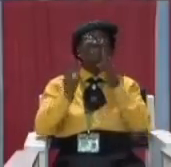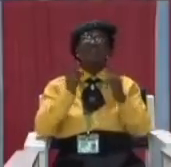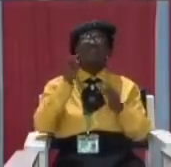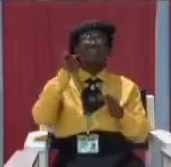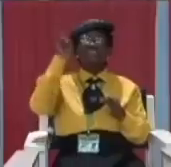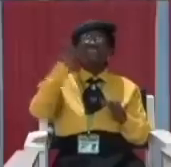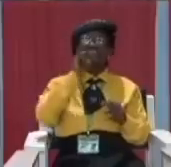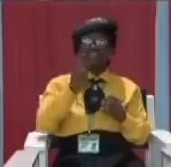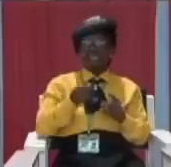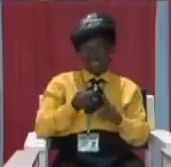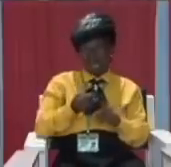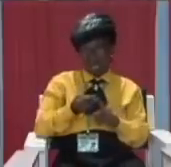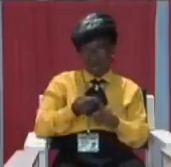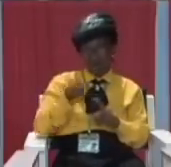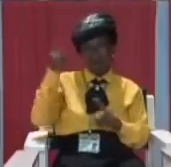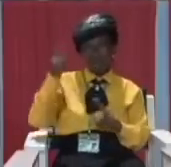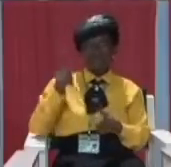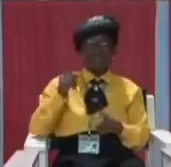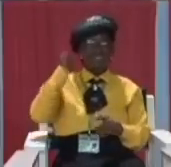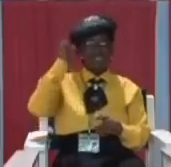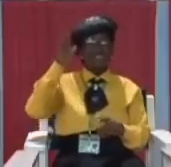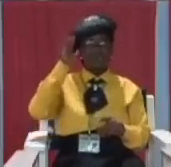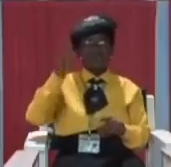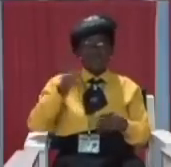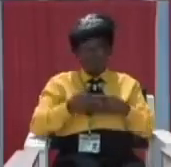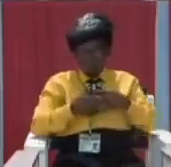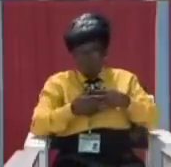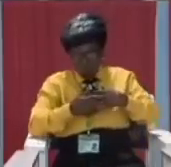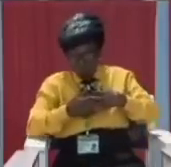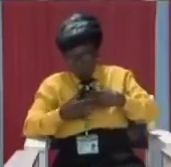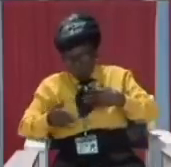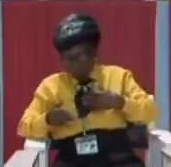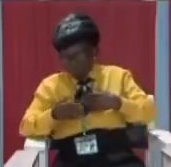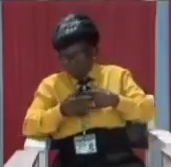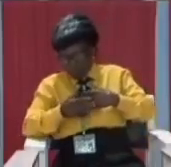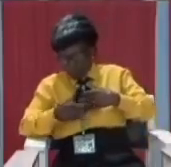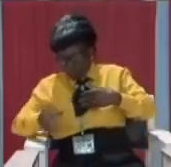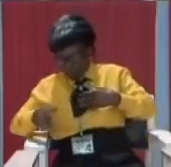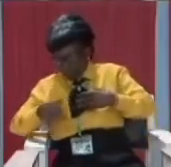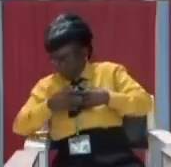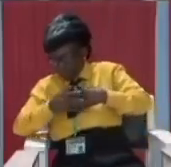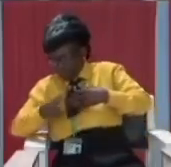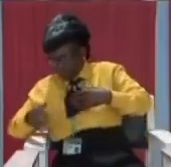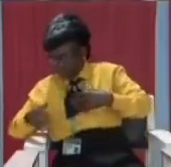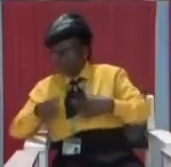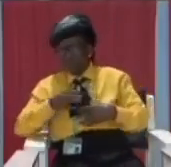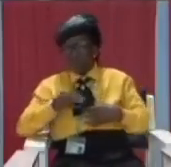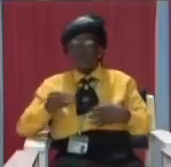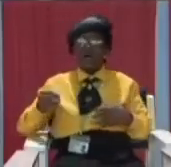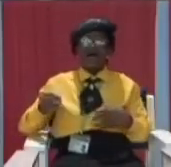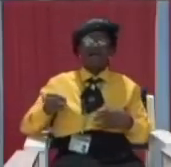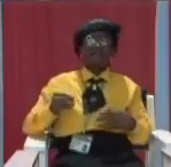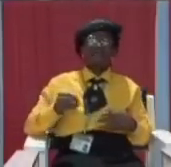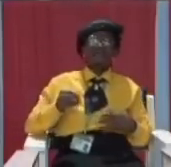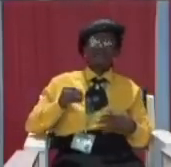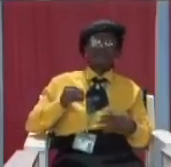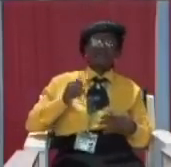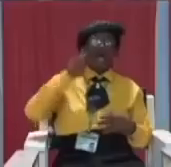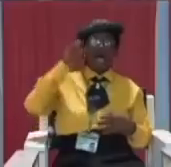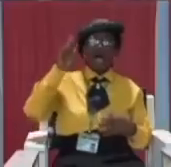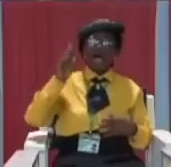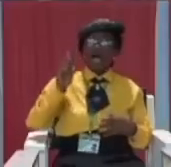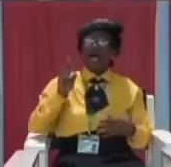will bleed to death, that her blood can never clot, her blood can never stop flowing.